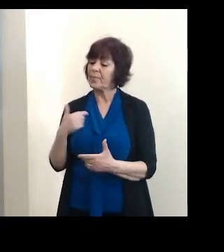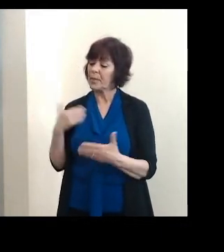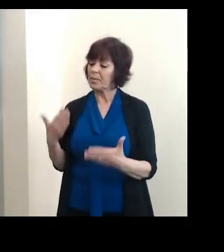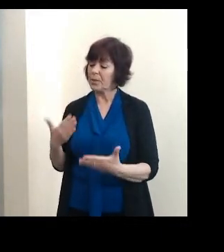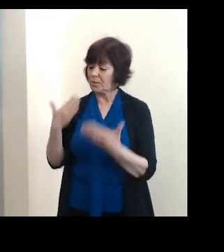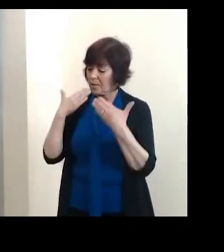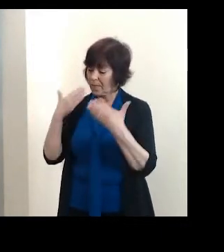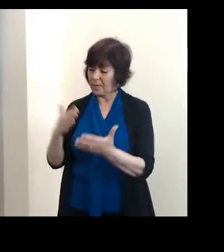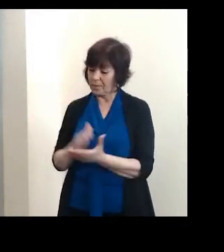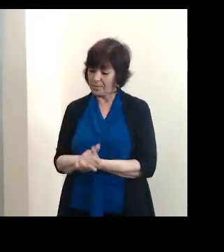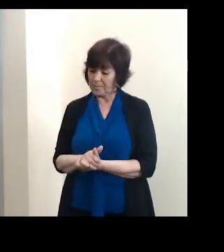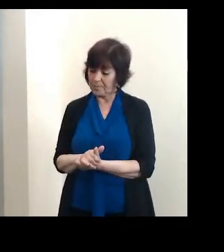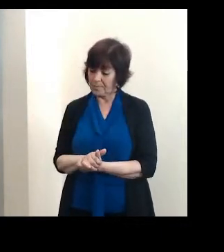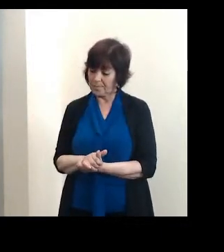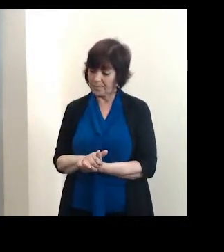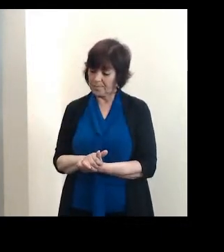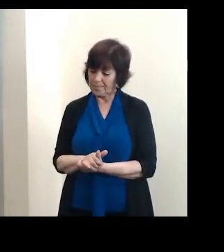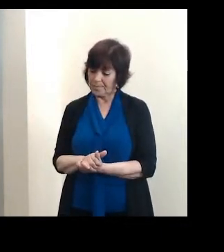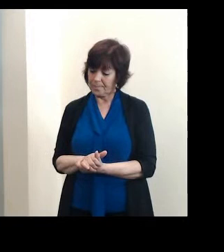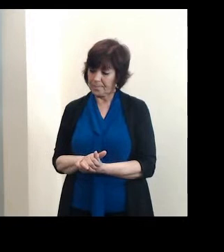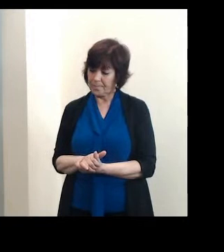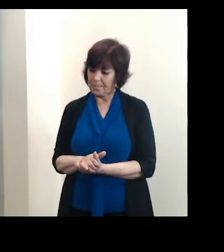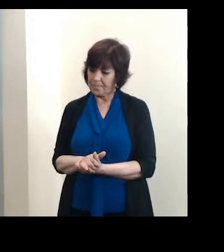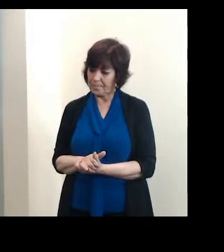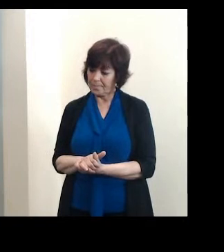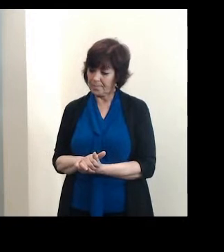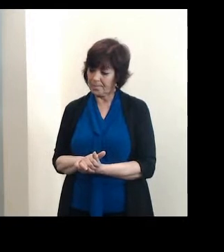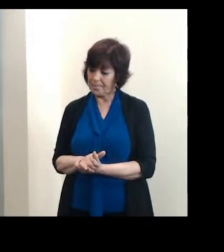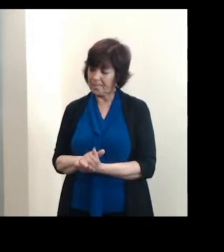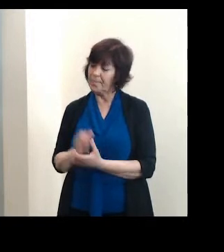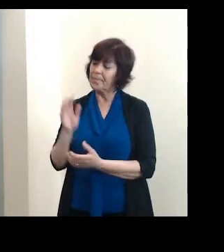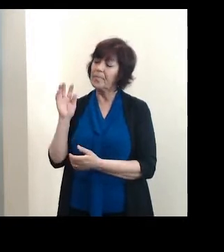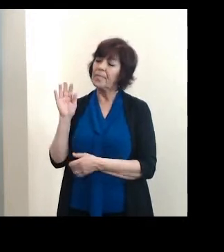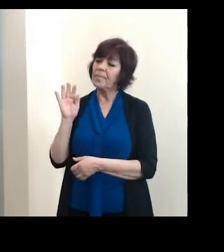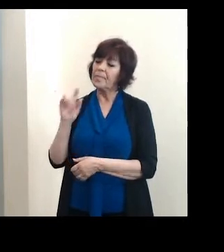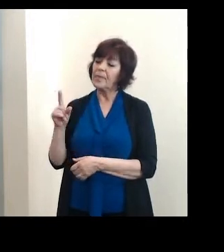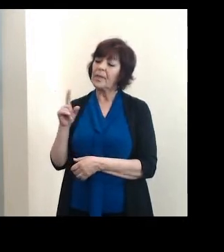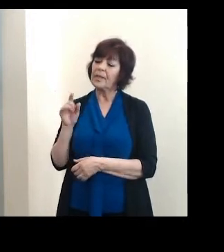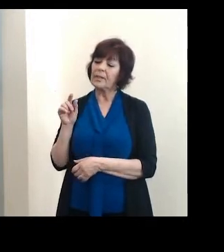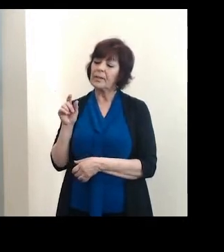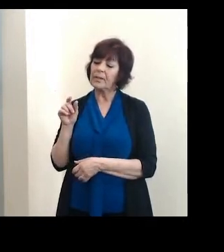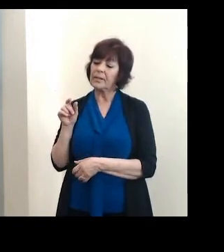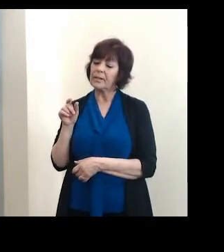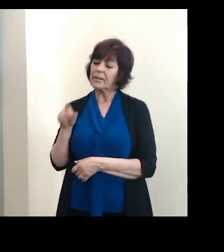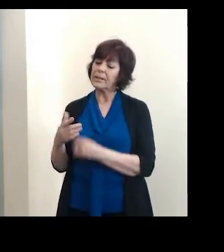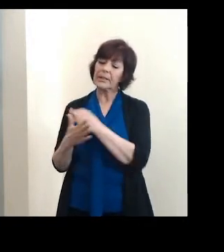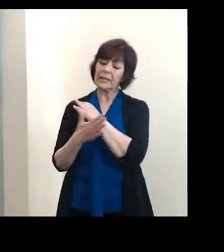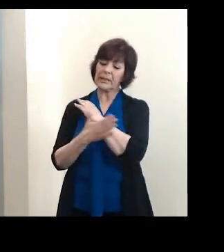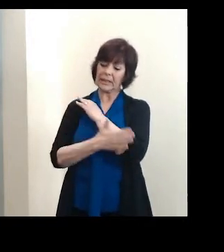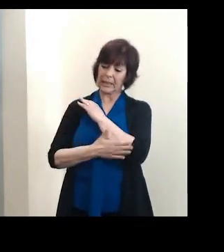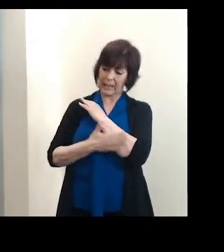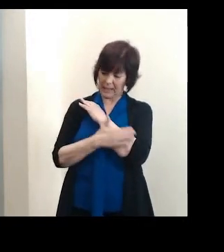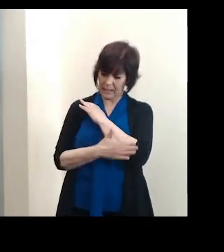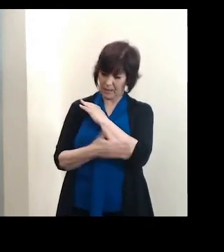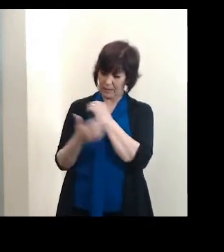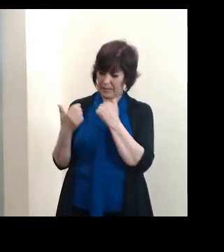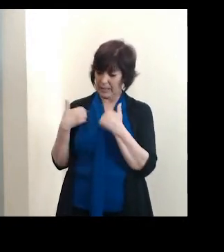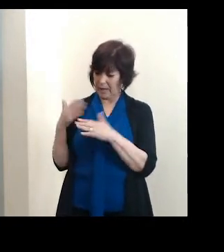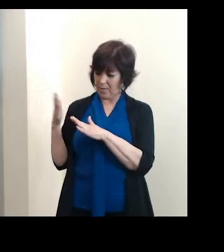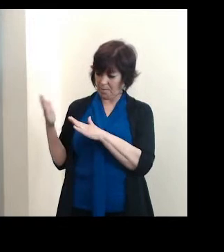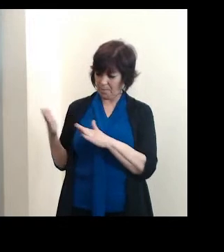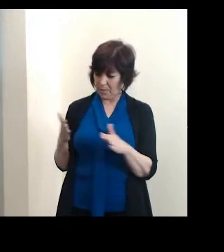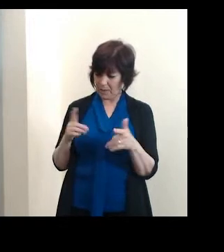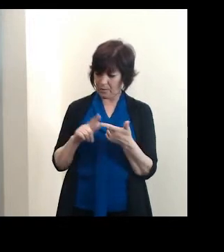Thank you very much. Does the county have any plans to change its